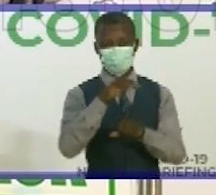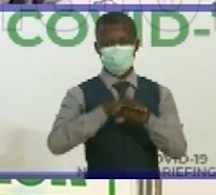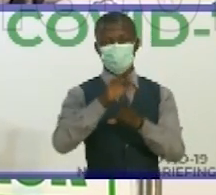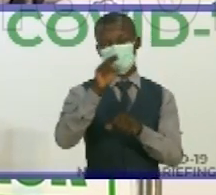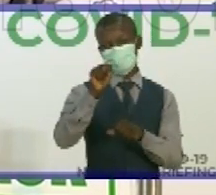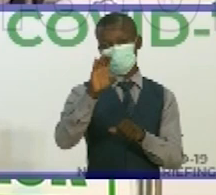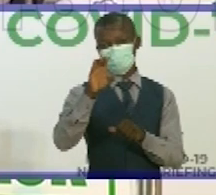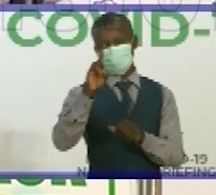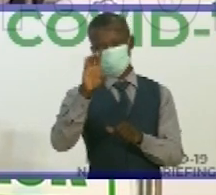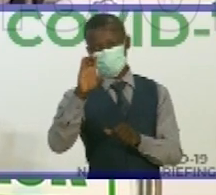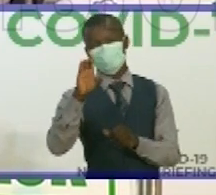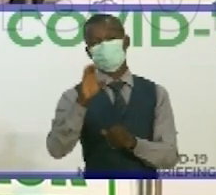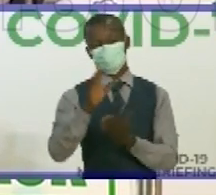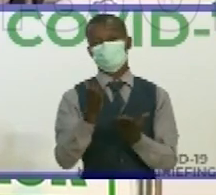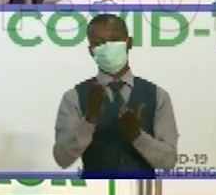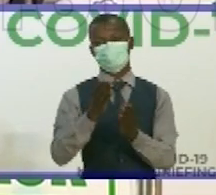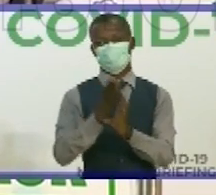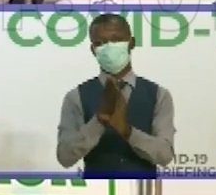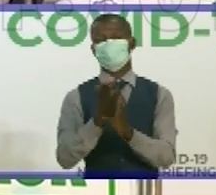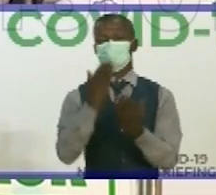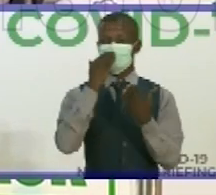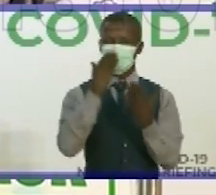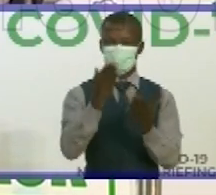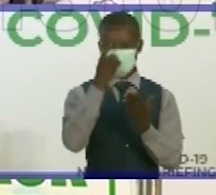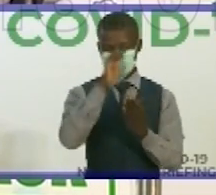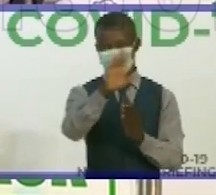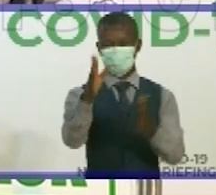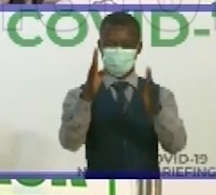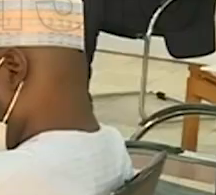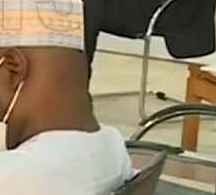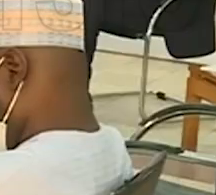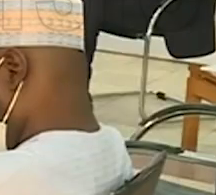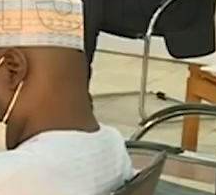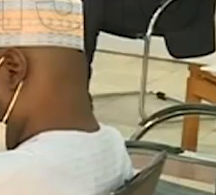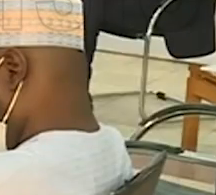NCDC website now. Thank you for your attention.